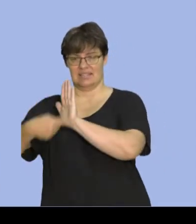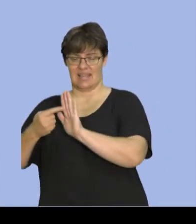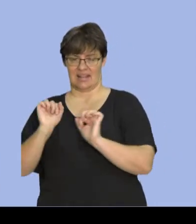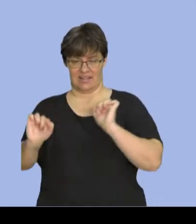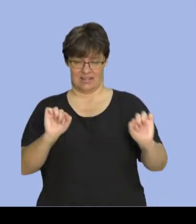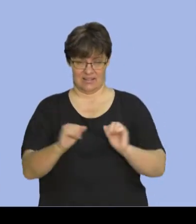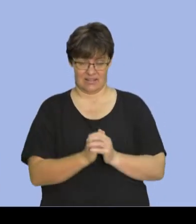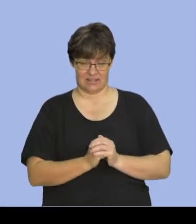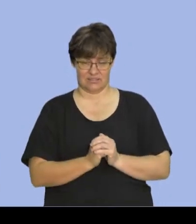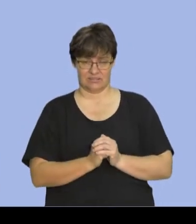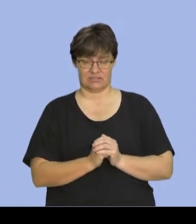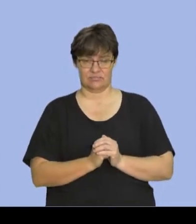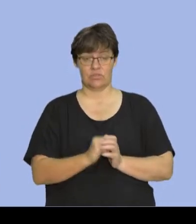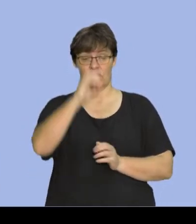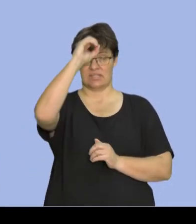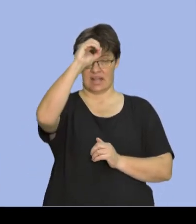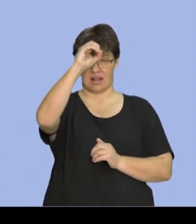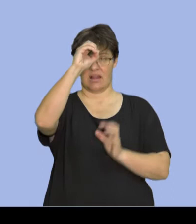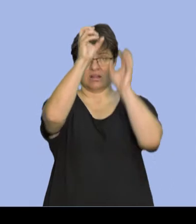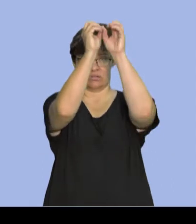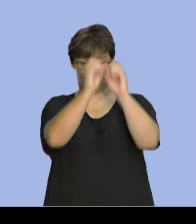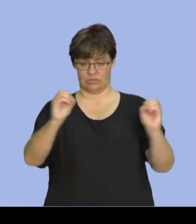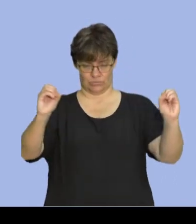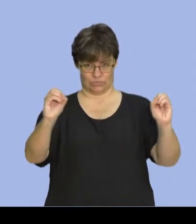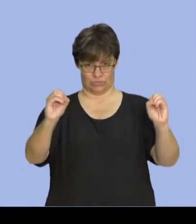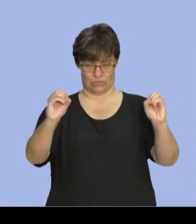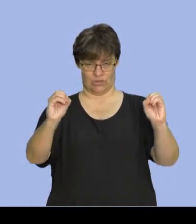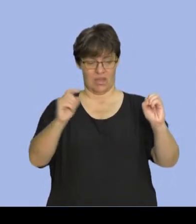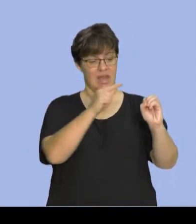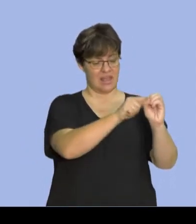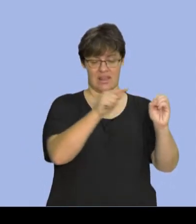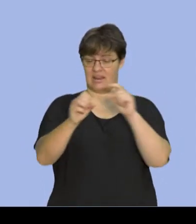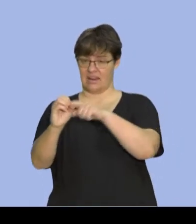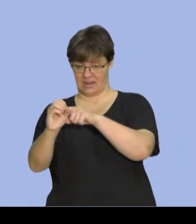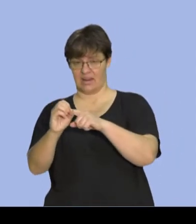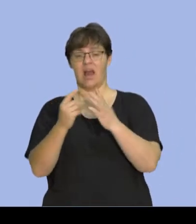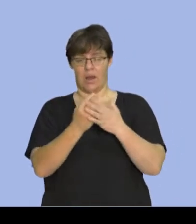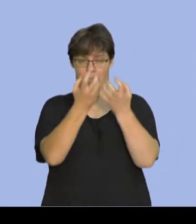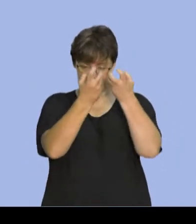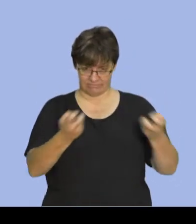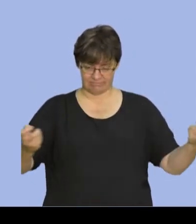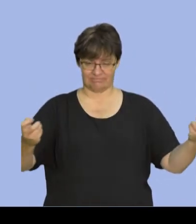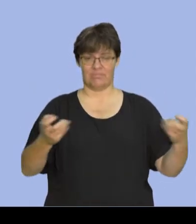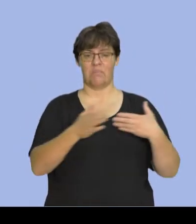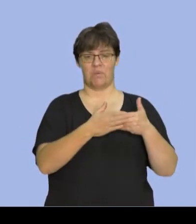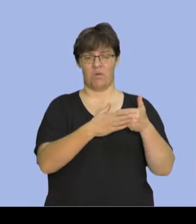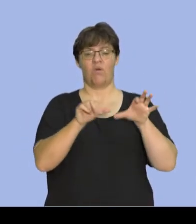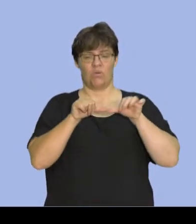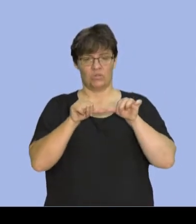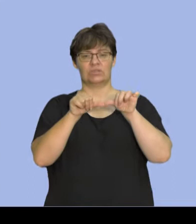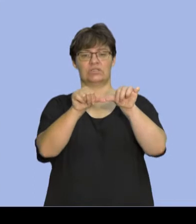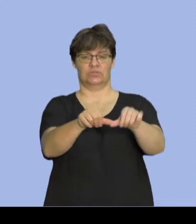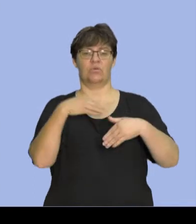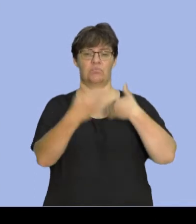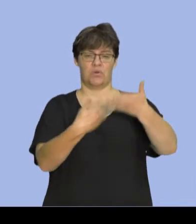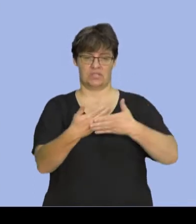cell will divide to form two cells, and each of these cells further divide and continue the process